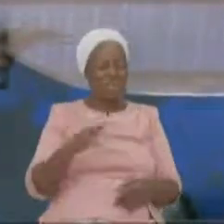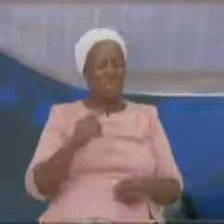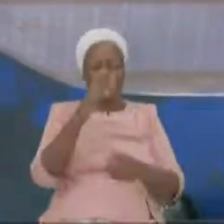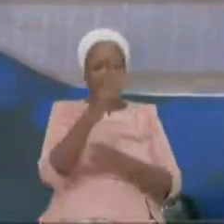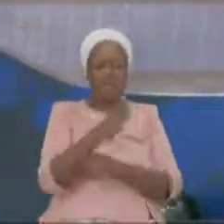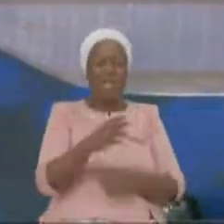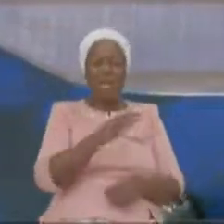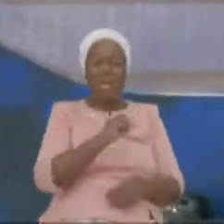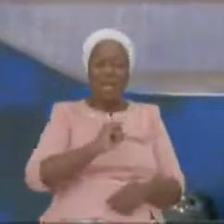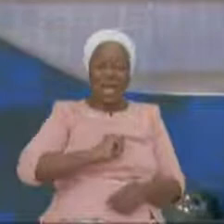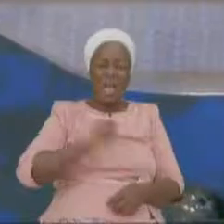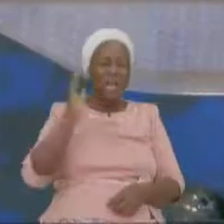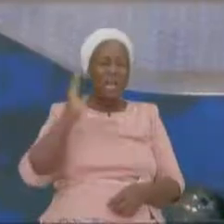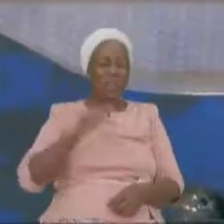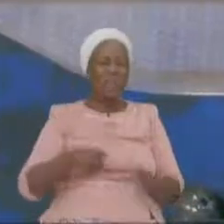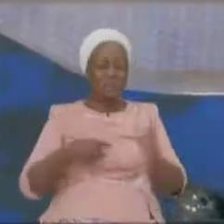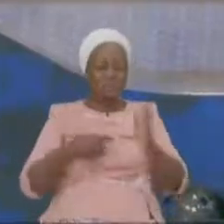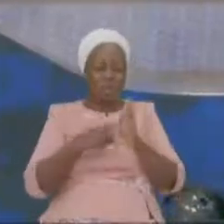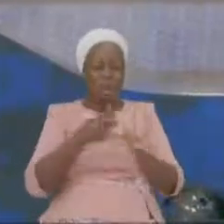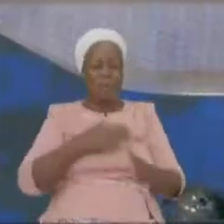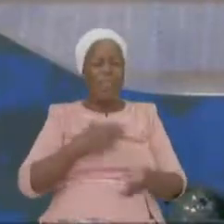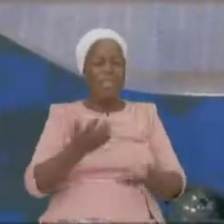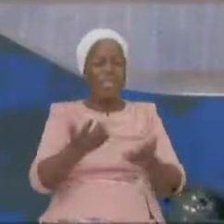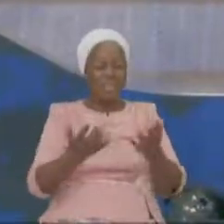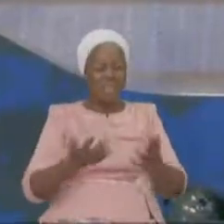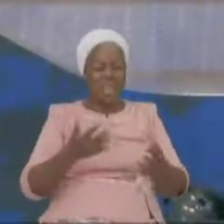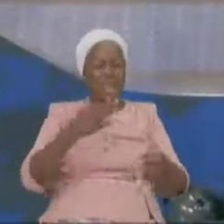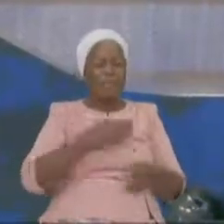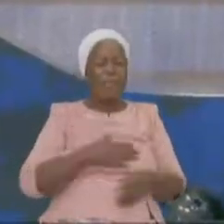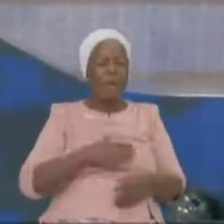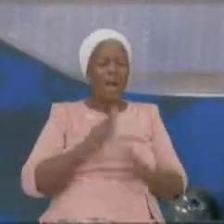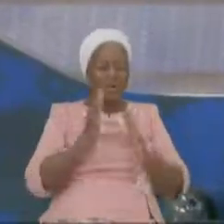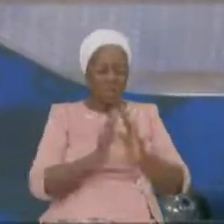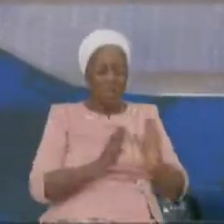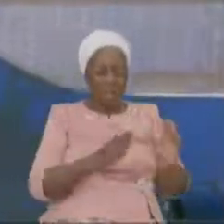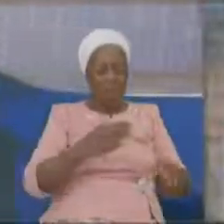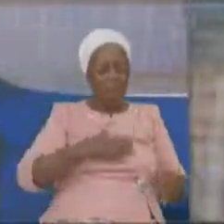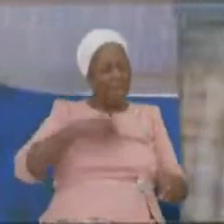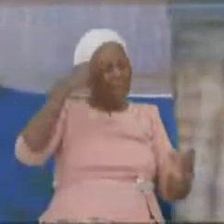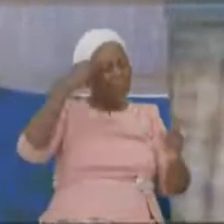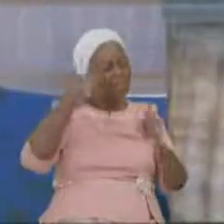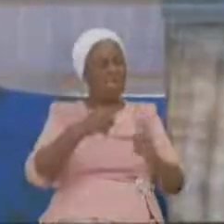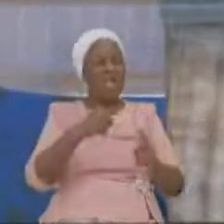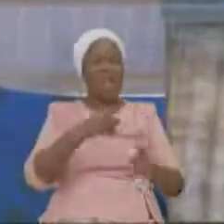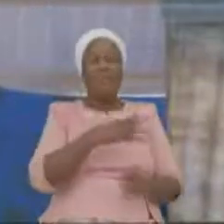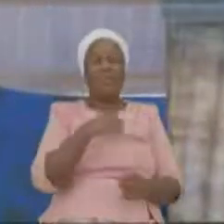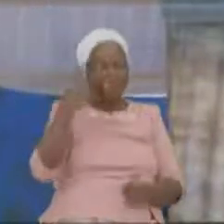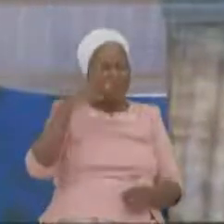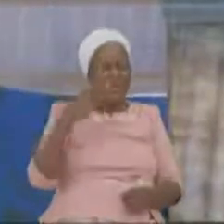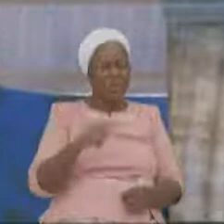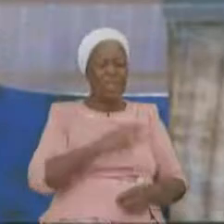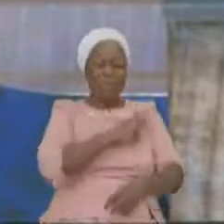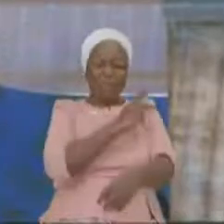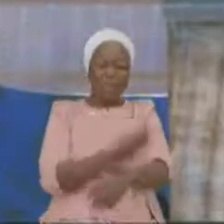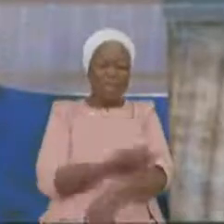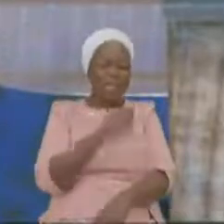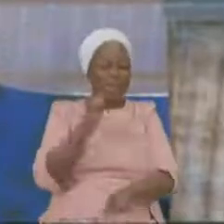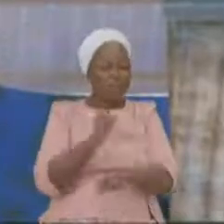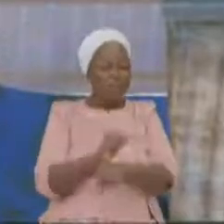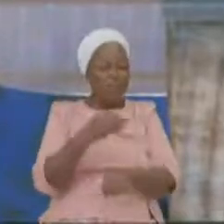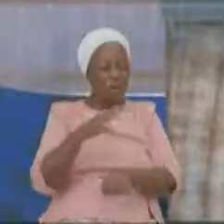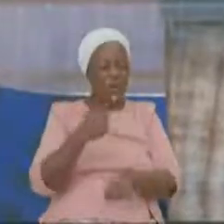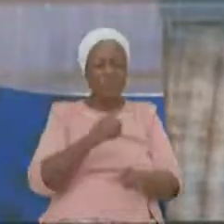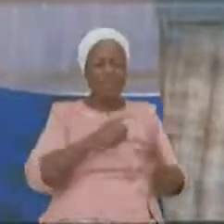will show my desire, my aspiration, my ambition for the mighty works of